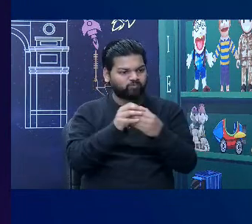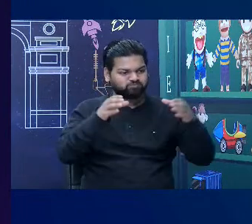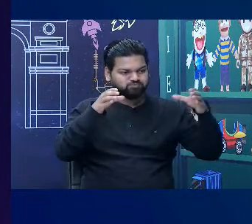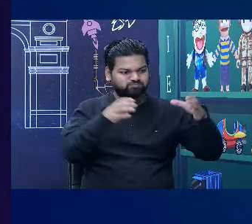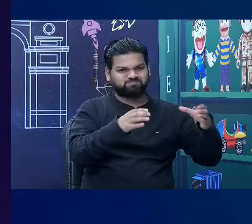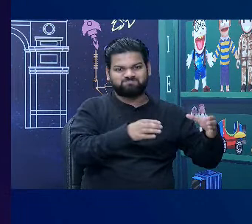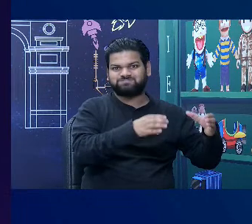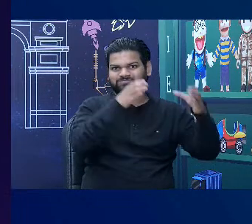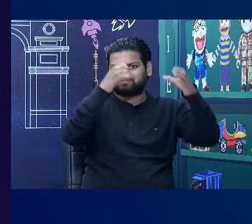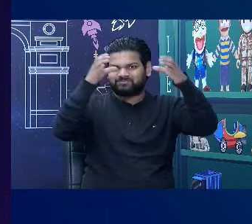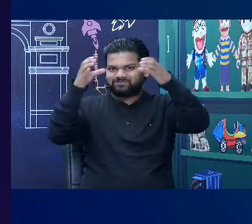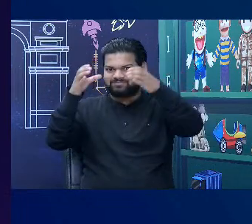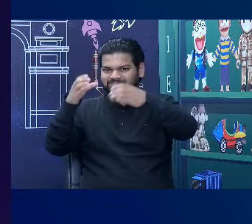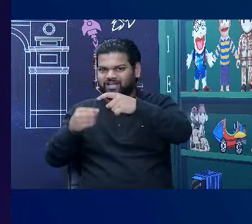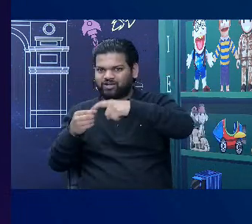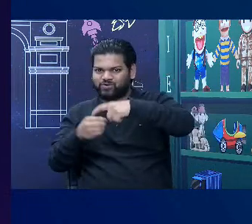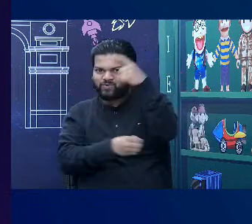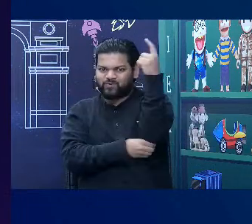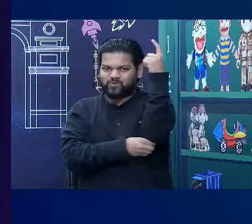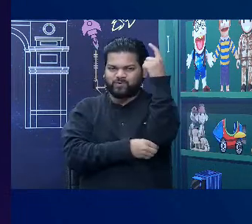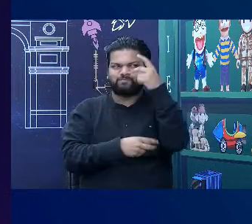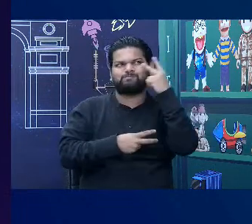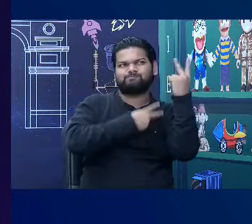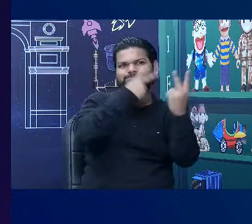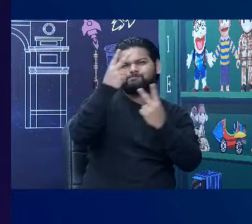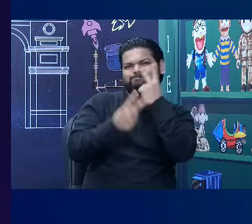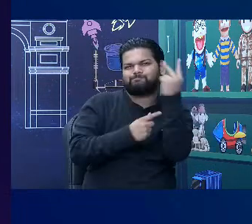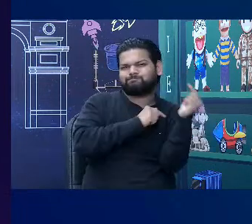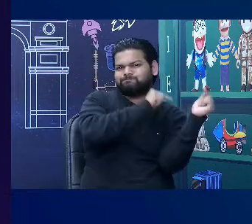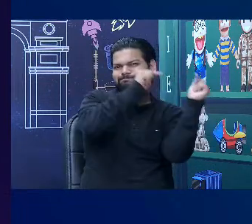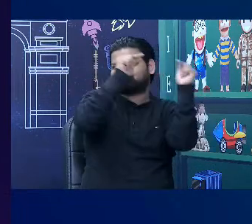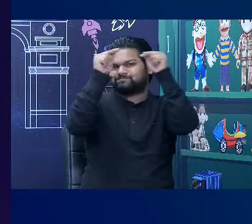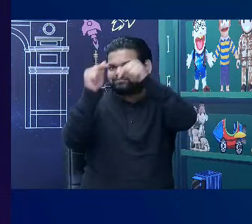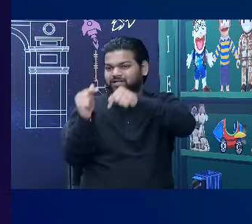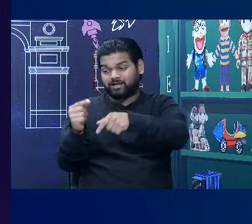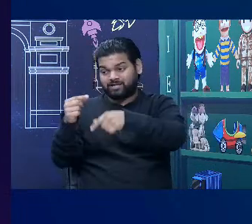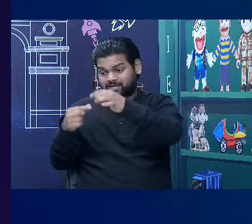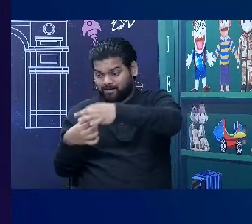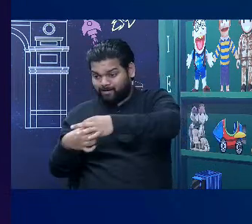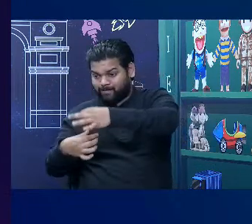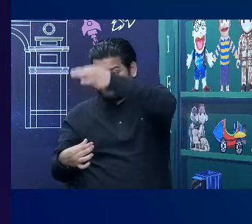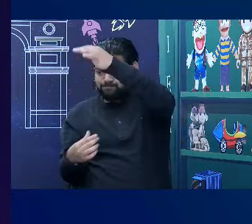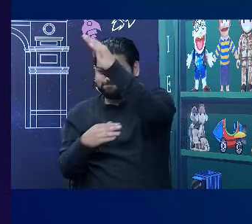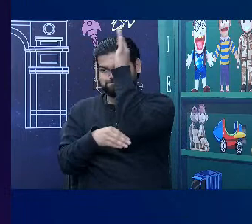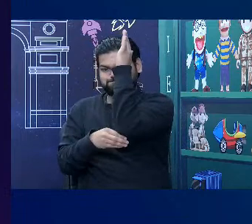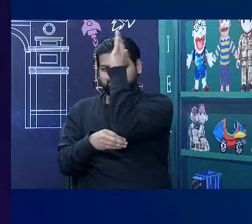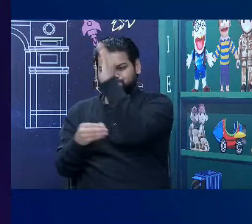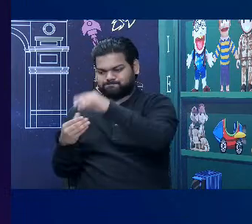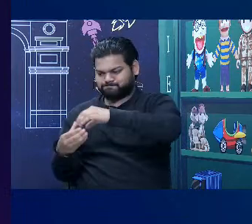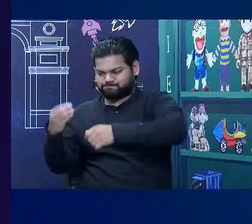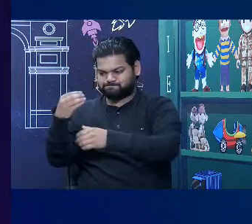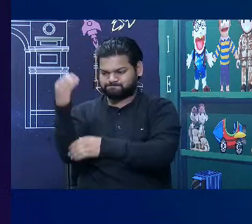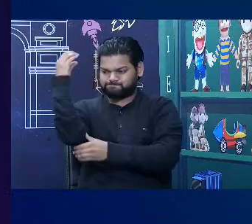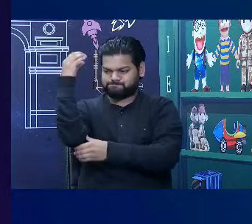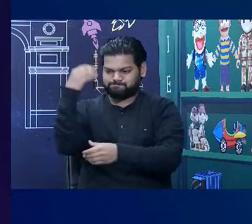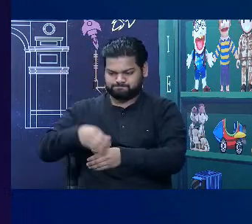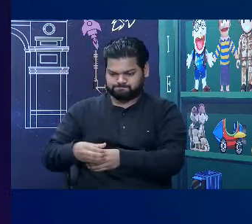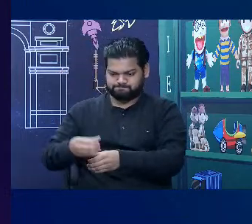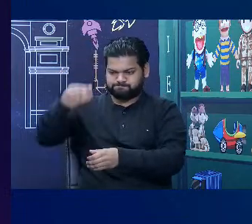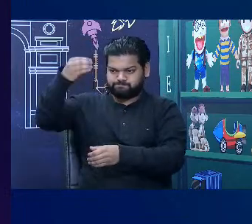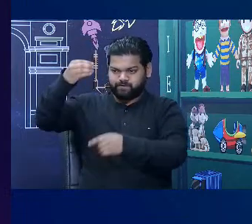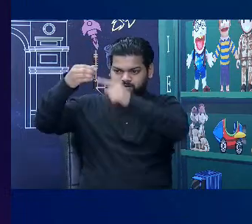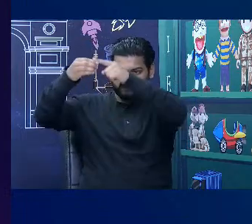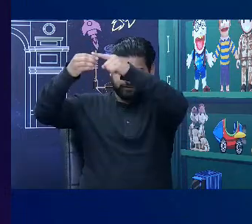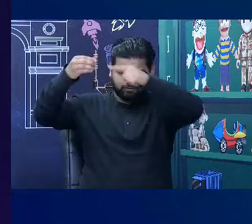top of the Minar, a right triangle can be imagined to be made. Can the student find out